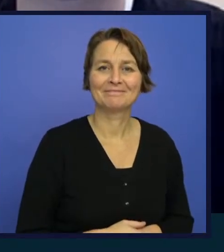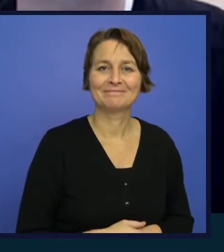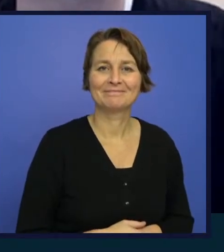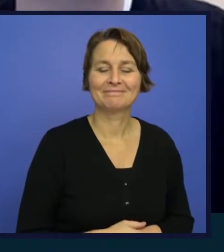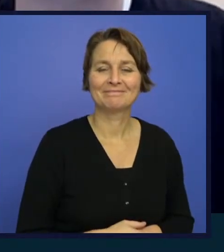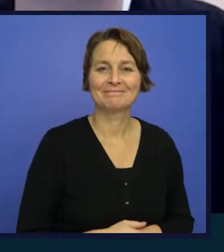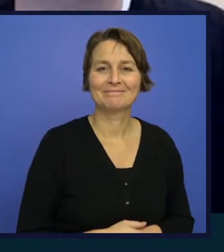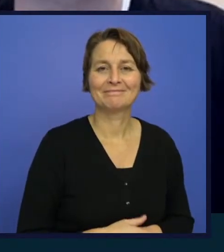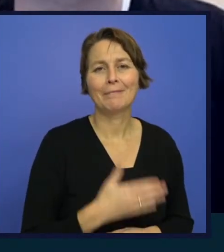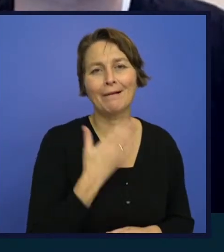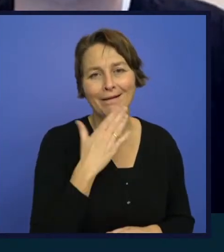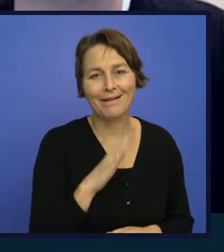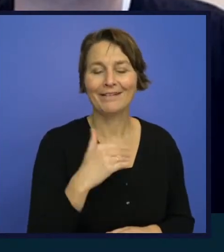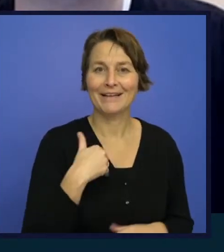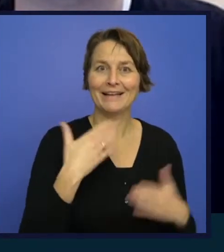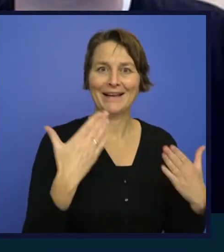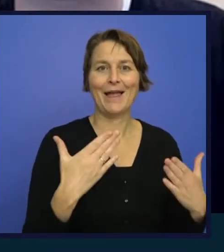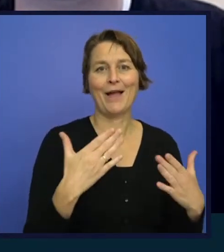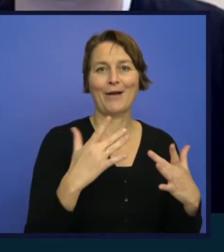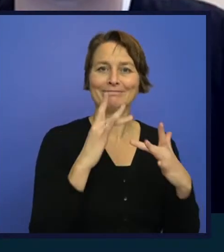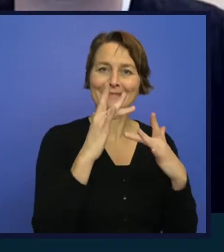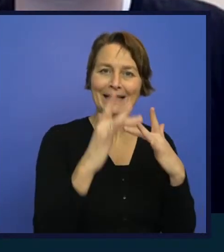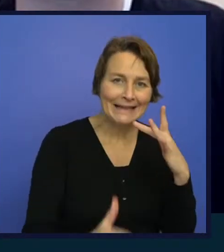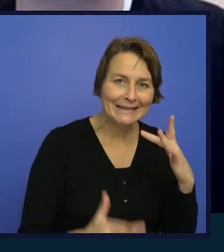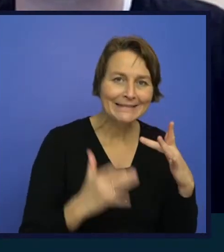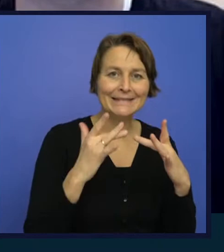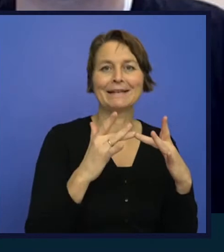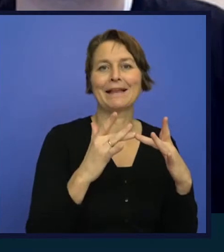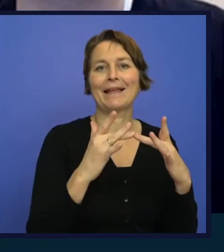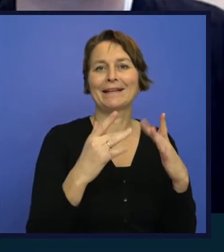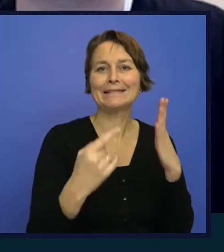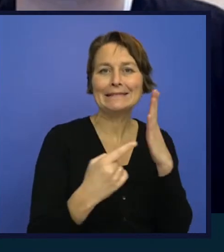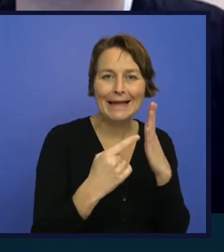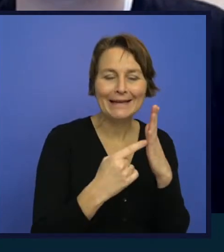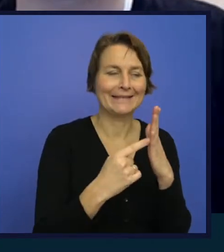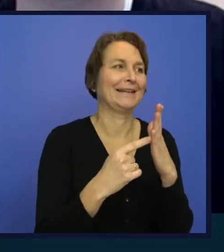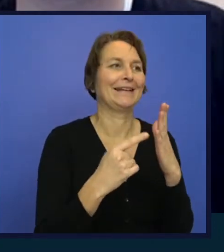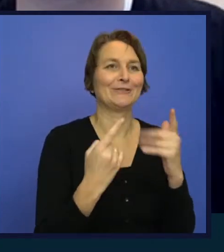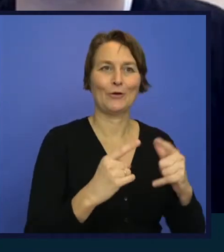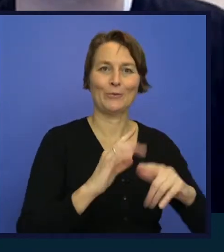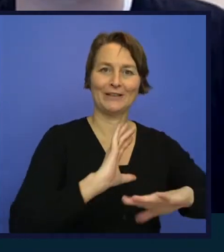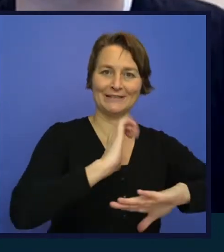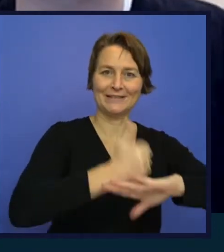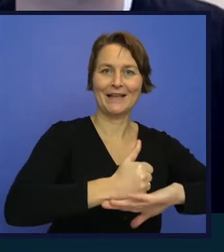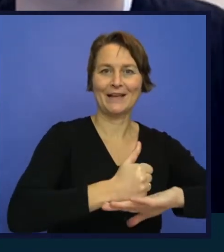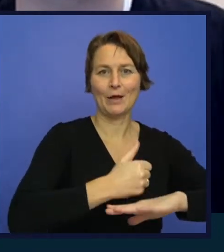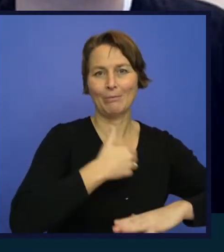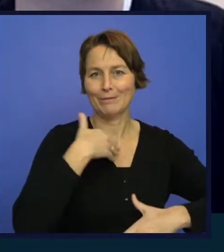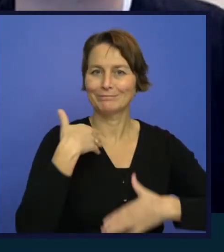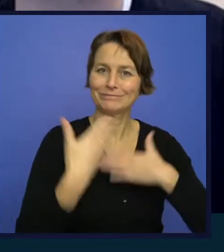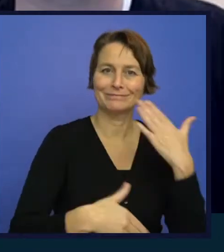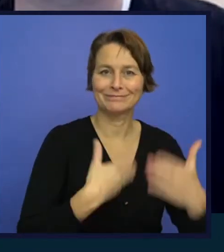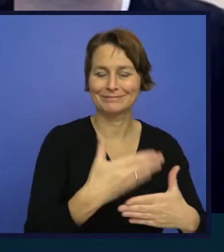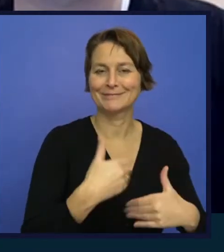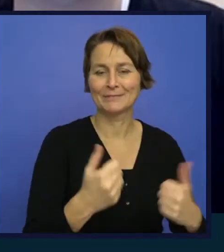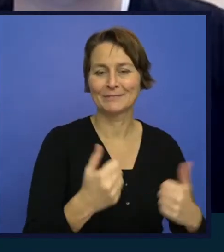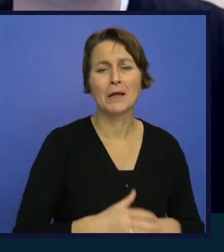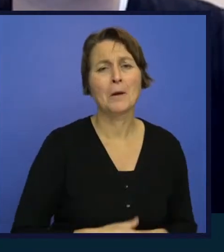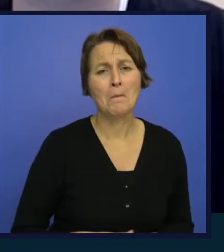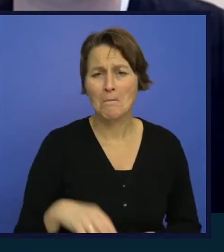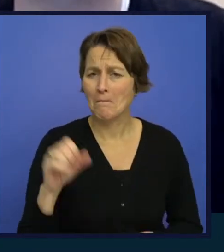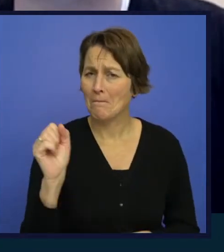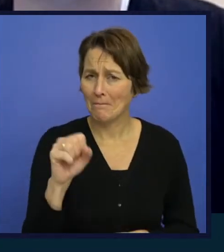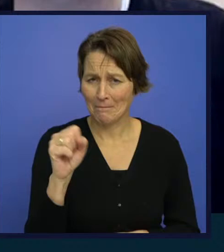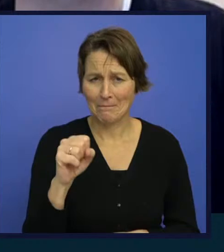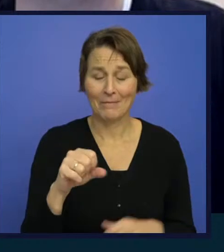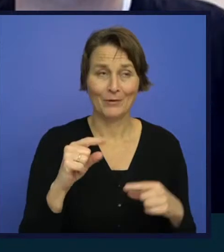have our technique nowadays, and we can do sessions like this, so that's pretty cool. Absolutely. Yeah. What would the life